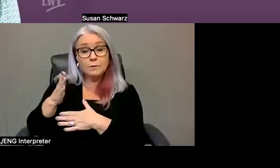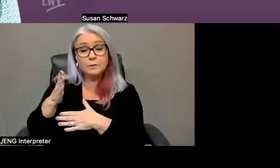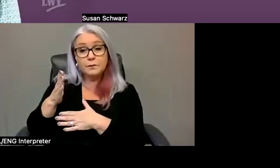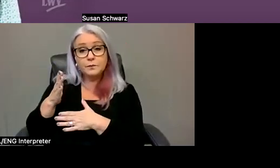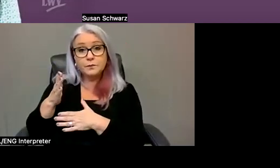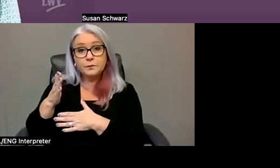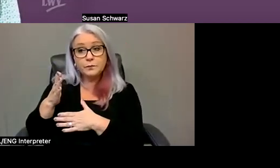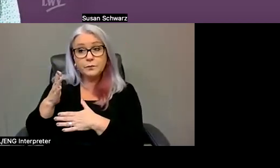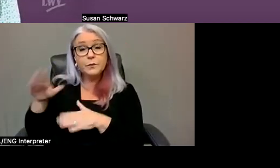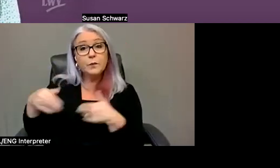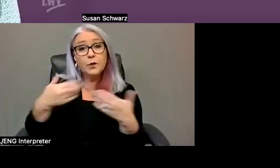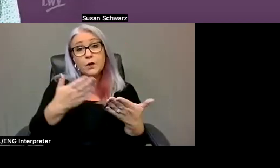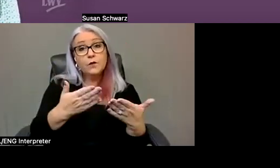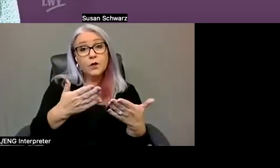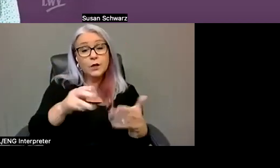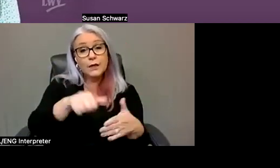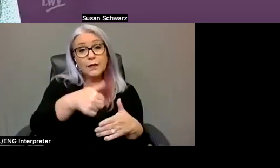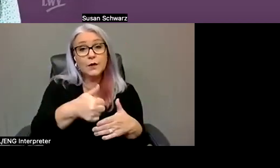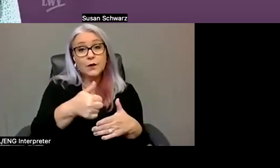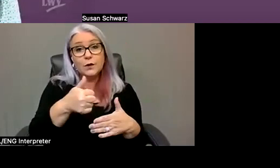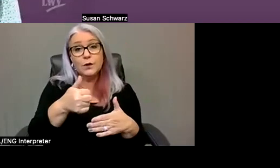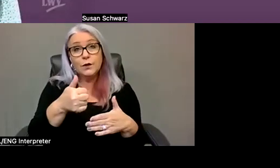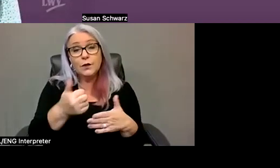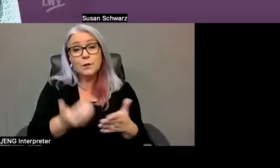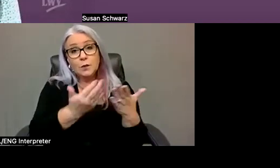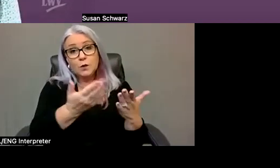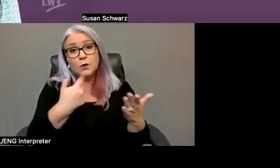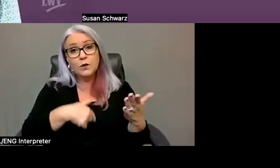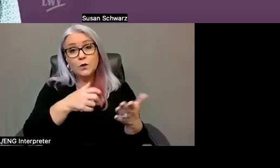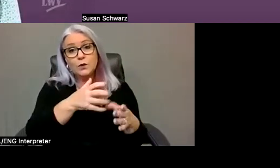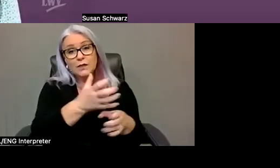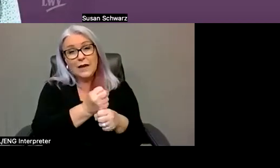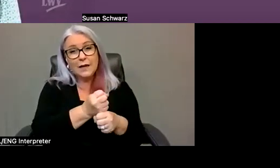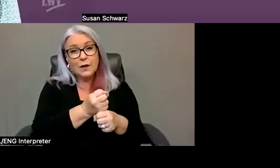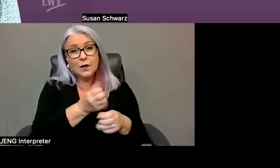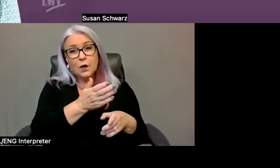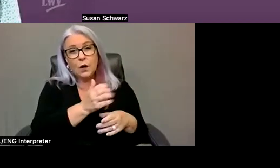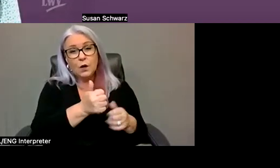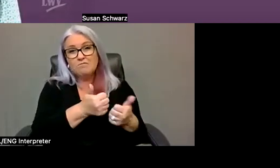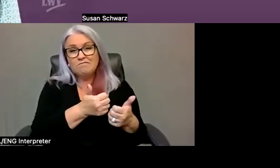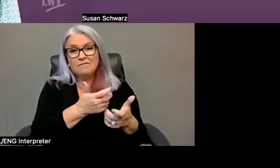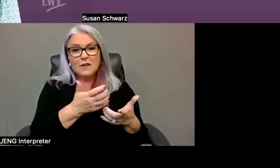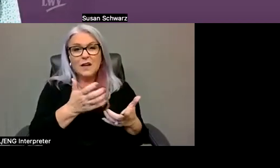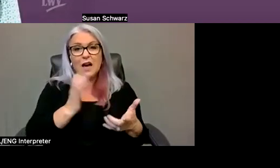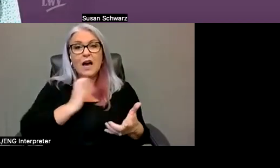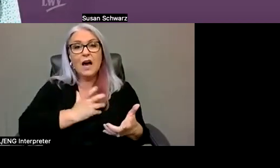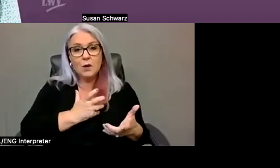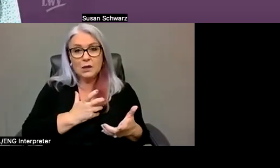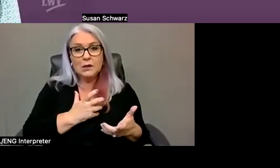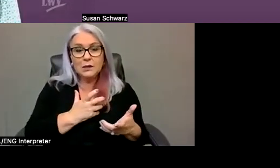our home rule. So in an effort to avoid that, in an effort to get in front of it, put forth our